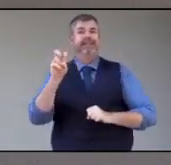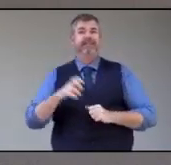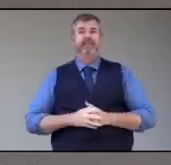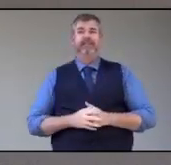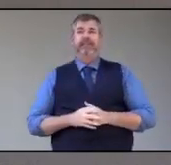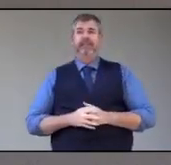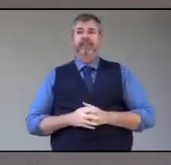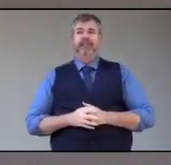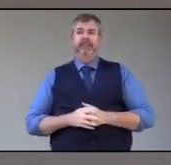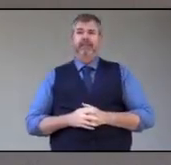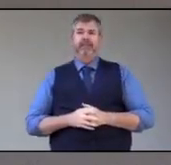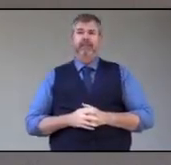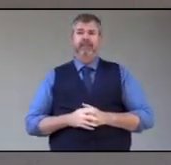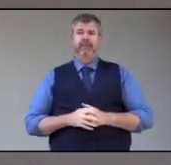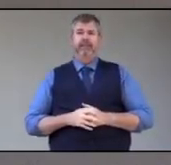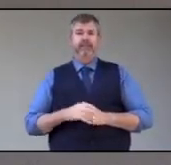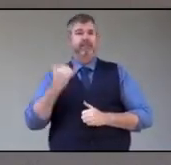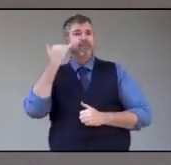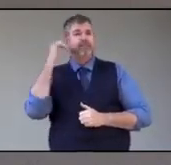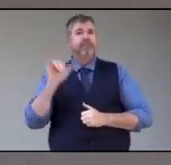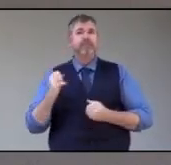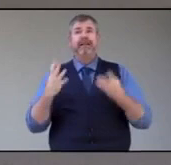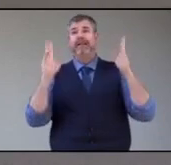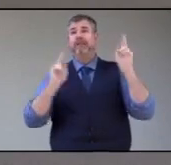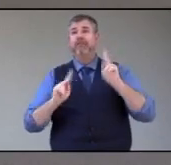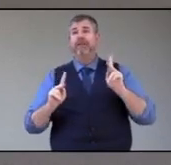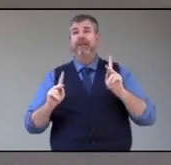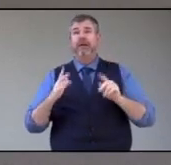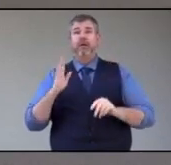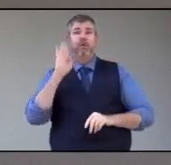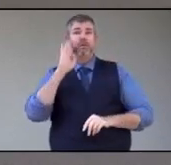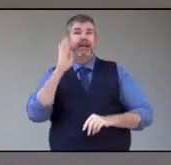will be very happy to see this year behind us.